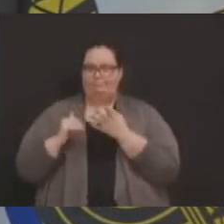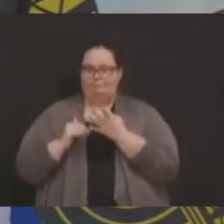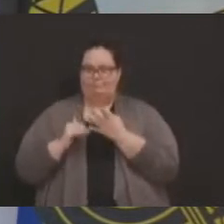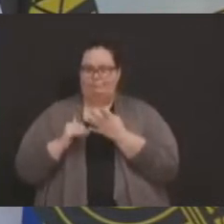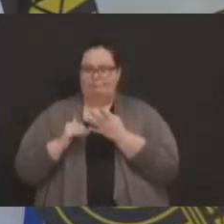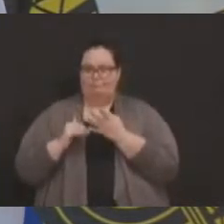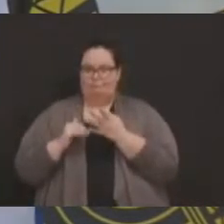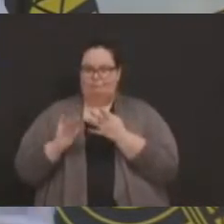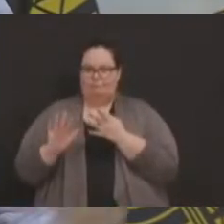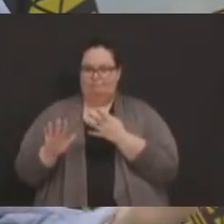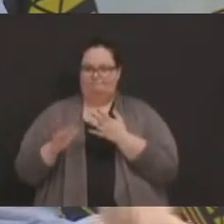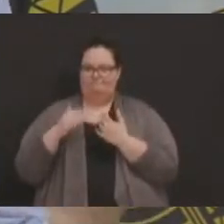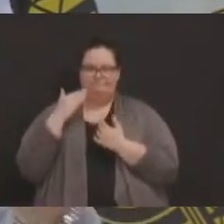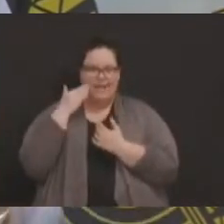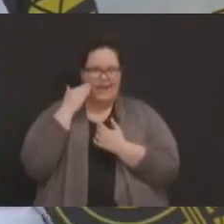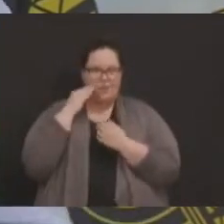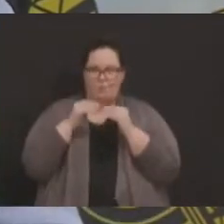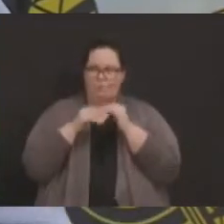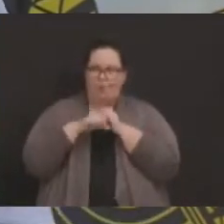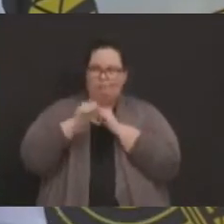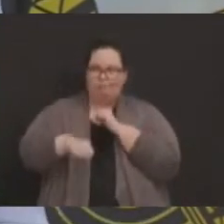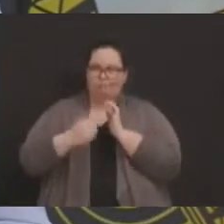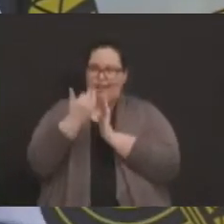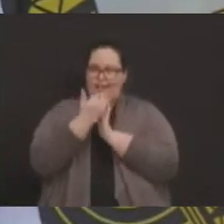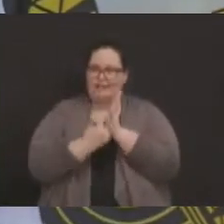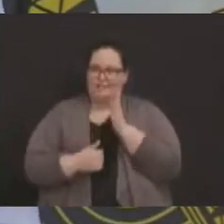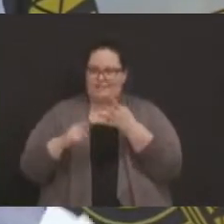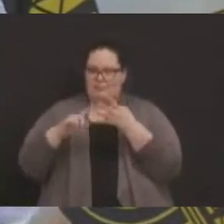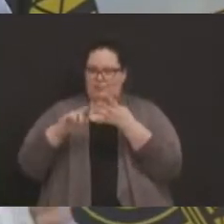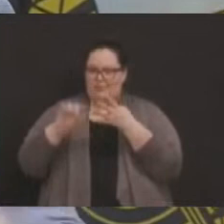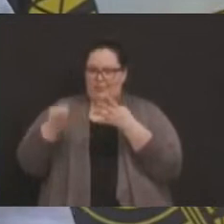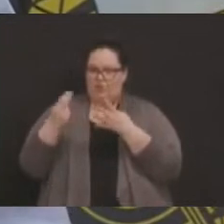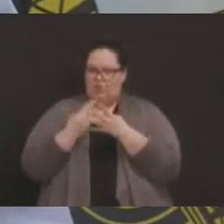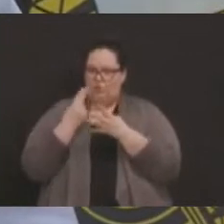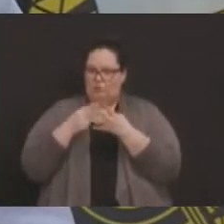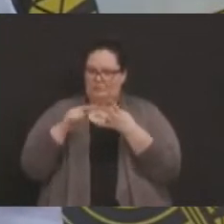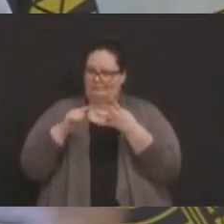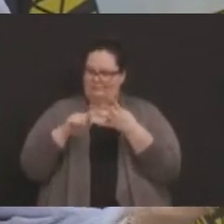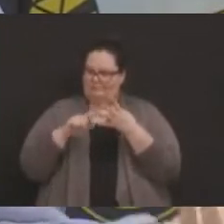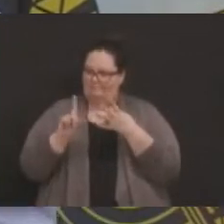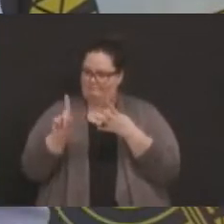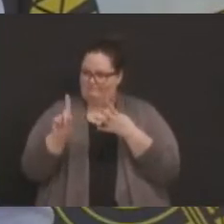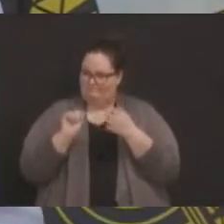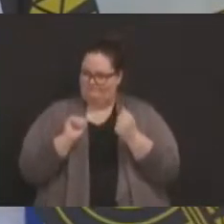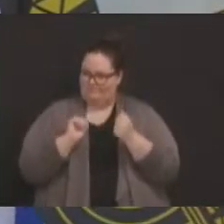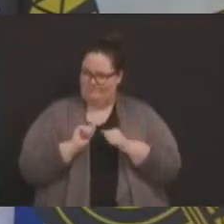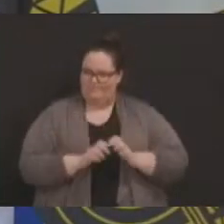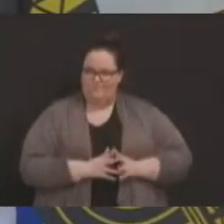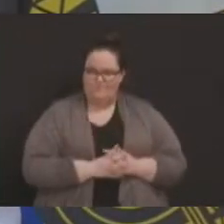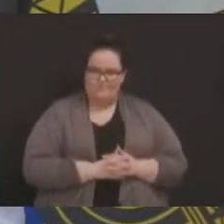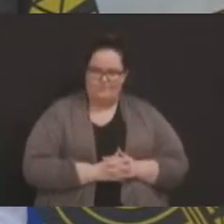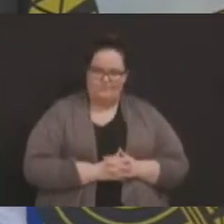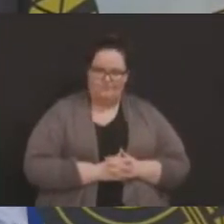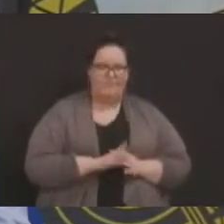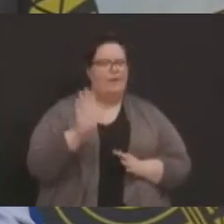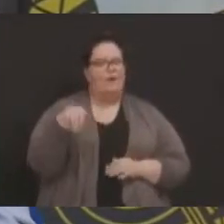We're going to have to get that to you, but I do have the total list of what both of those are going to be used for. Well, actually, all four, actually.